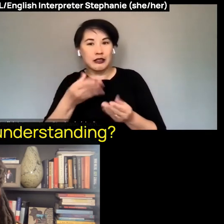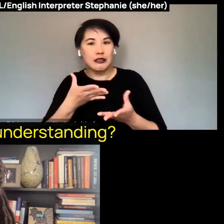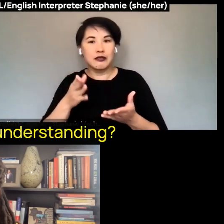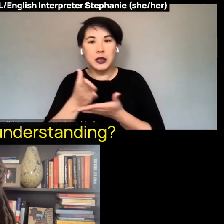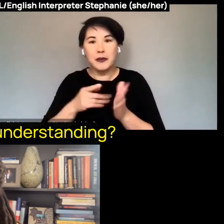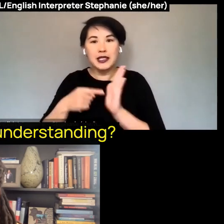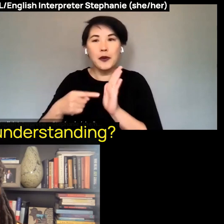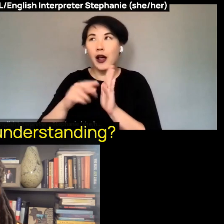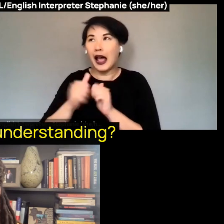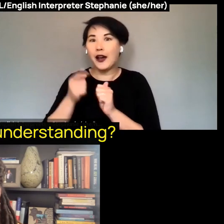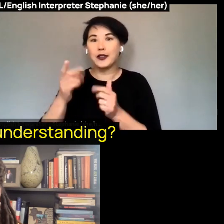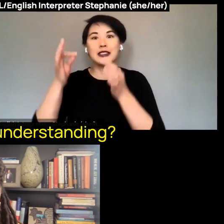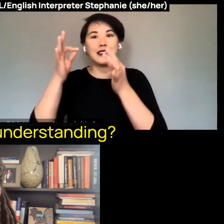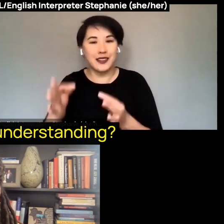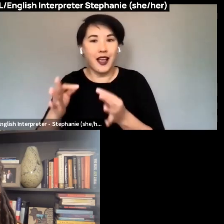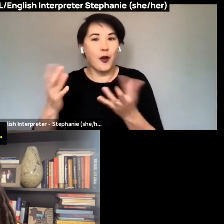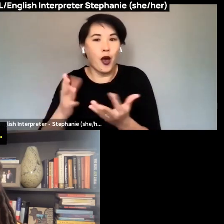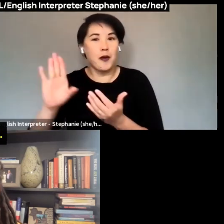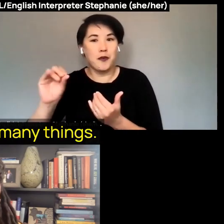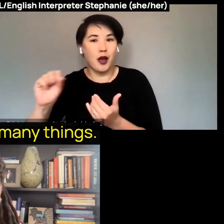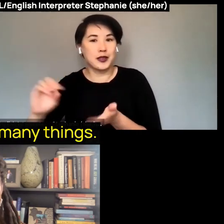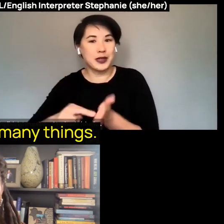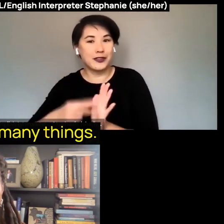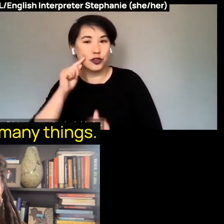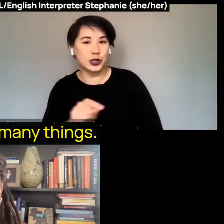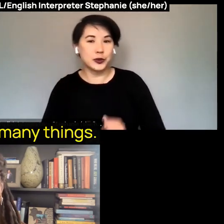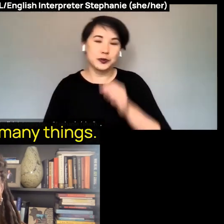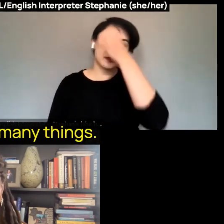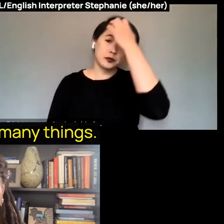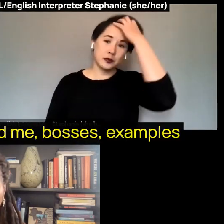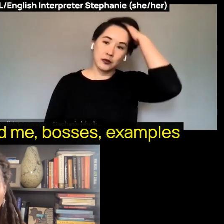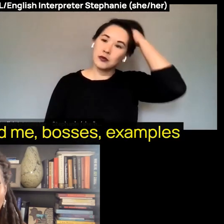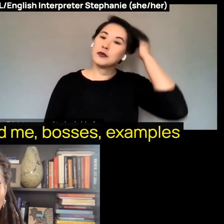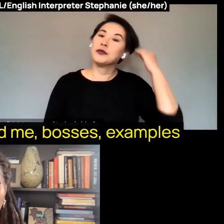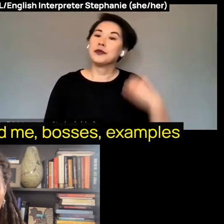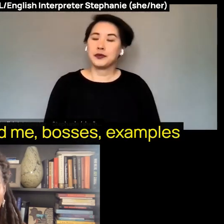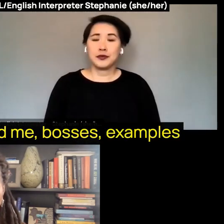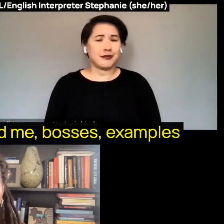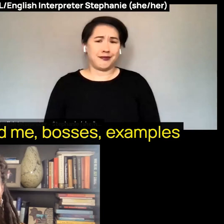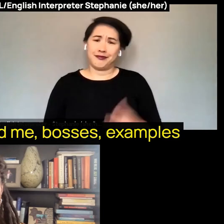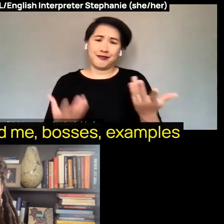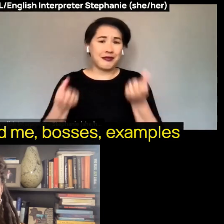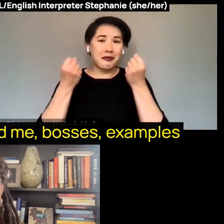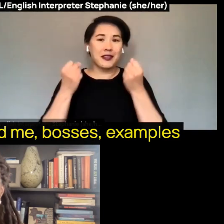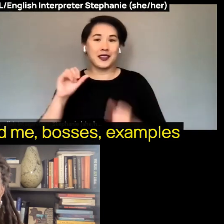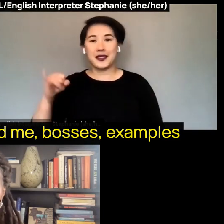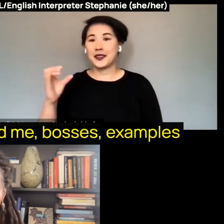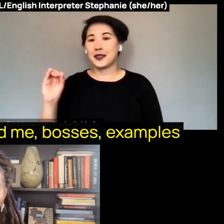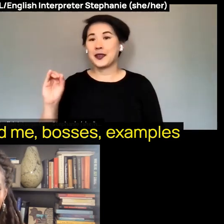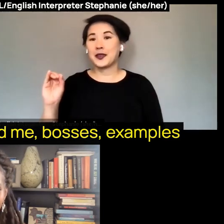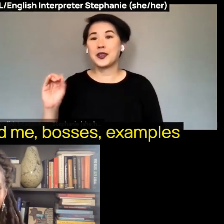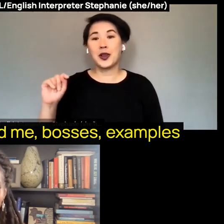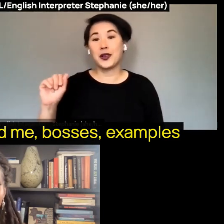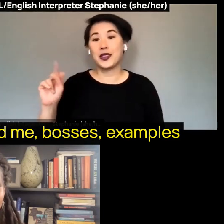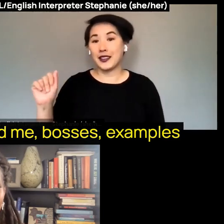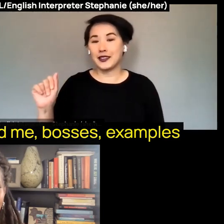this definition and understanding? Yeah, I think it's been many things. First, it's been people